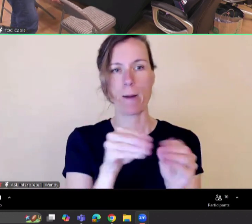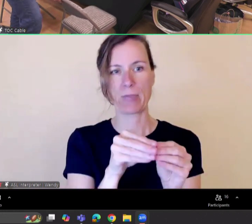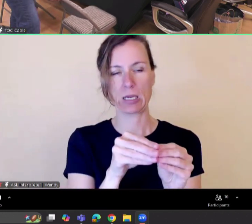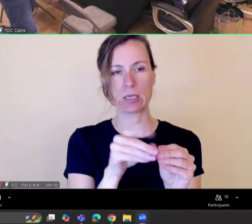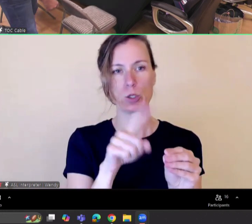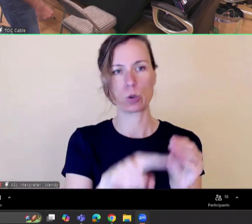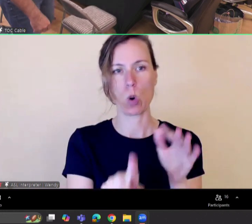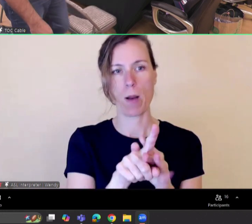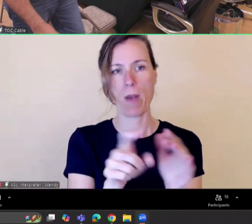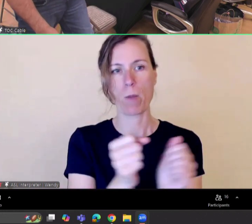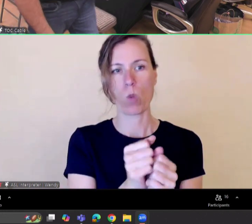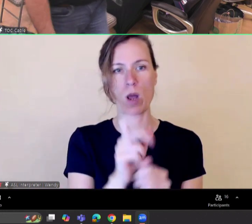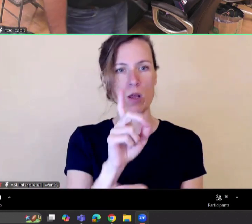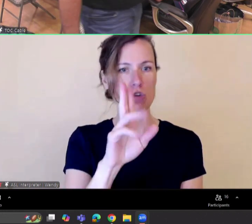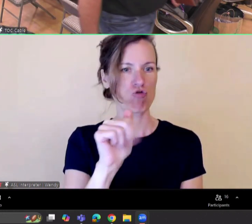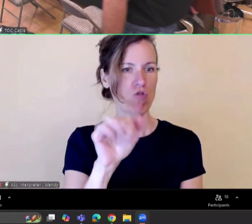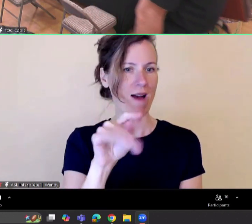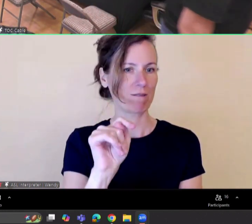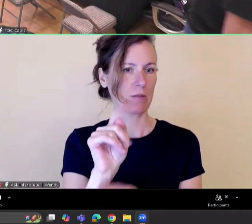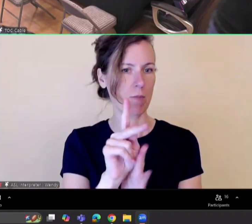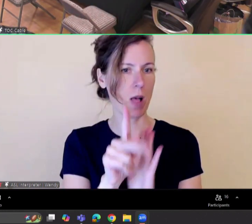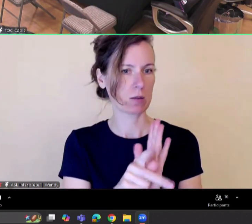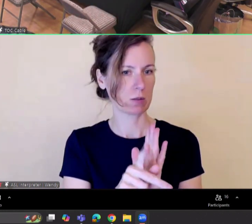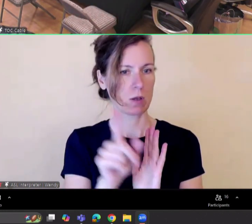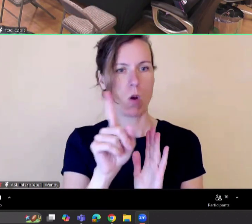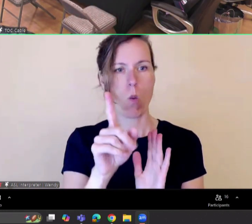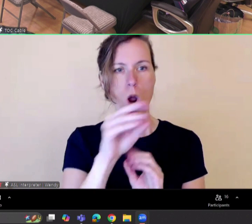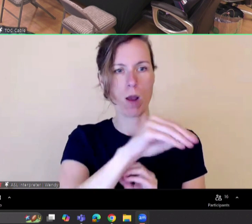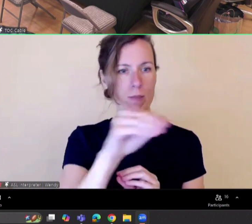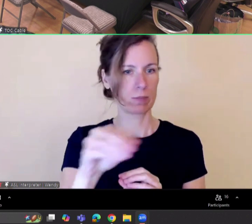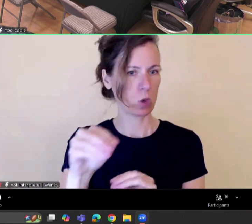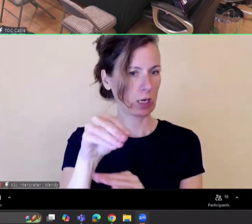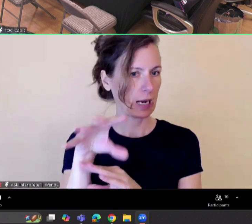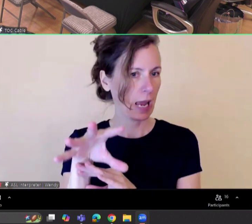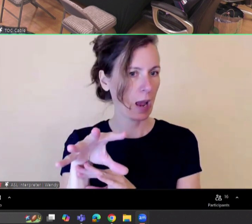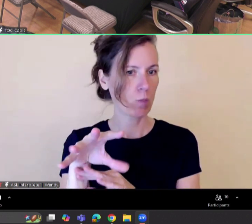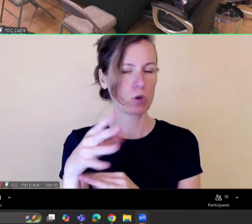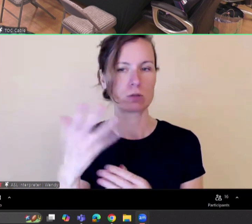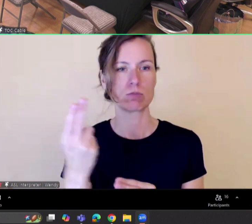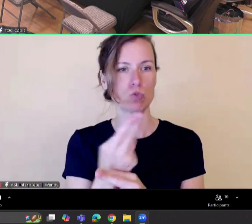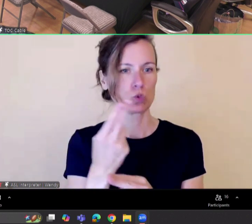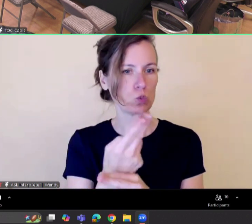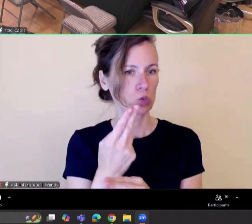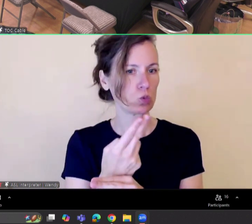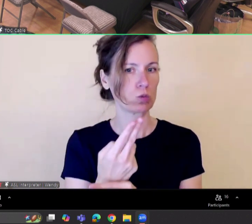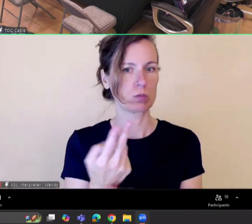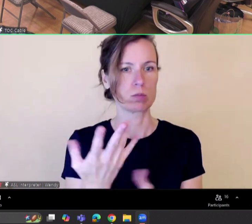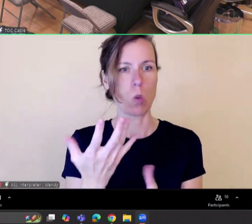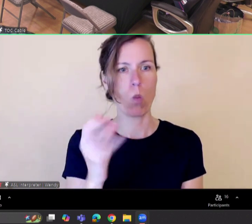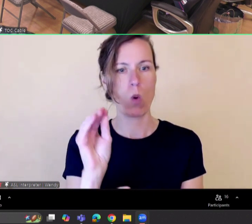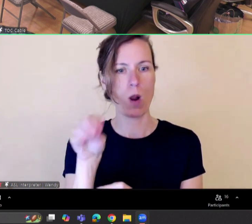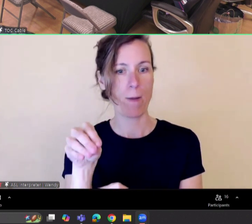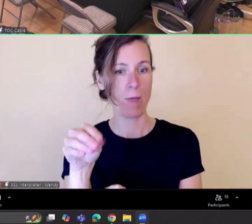regarding where these cameras go, how we use them, do we want to implement them at all?